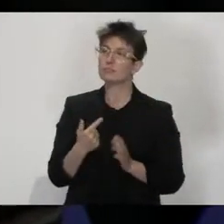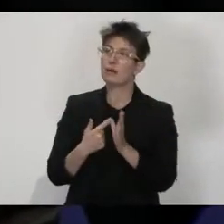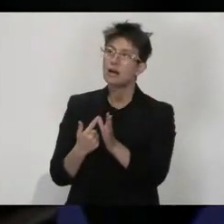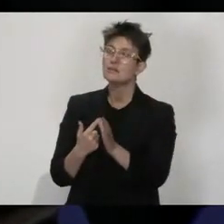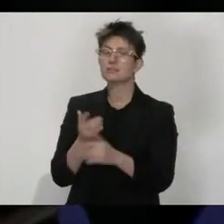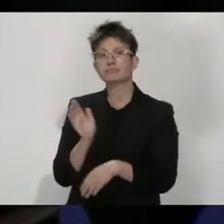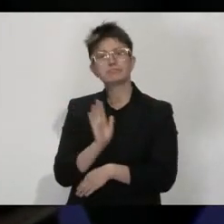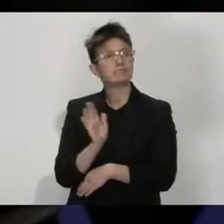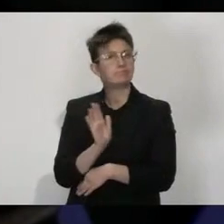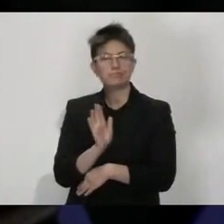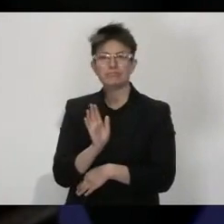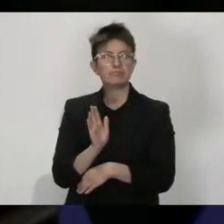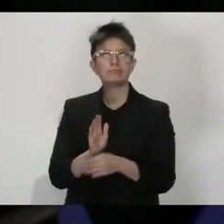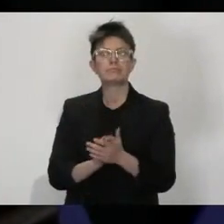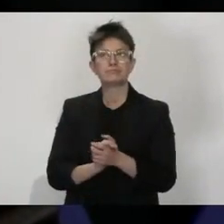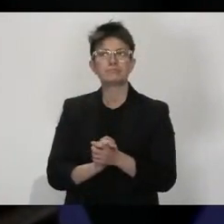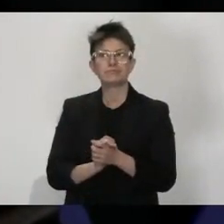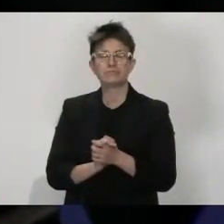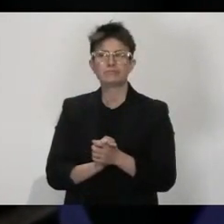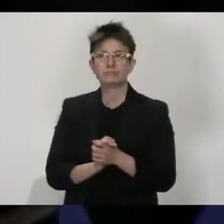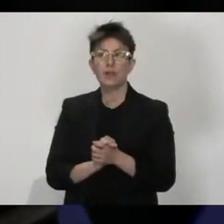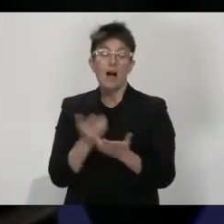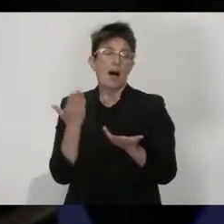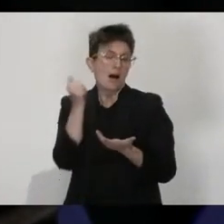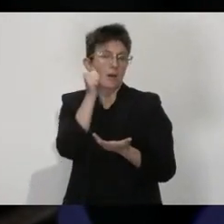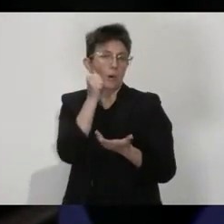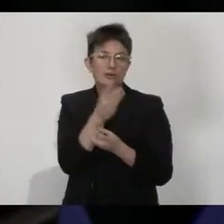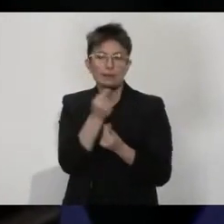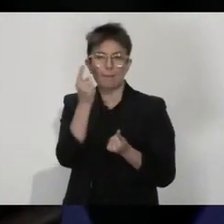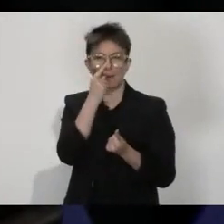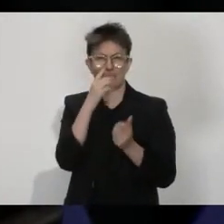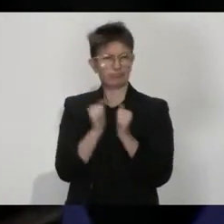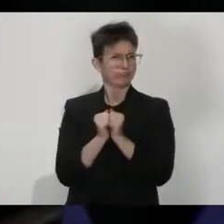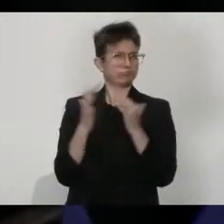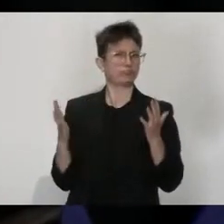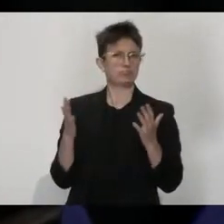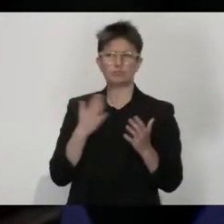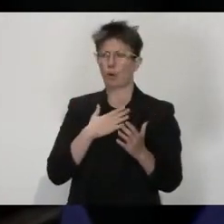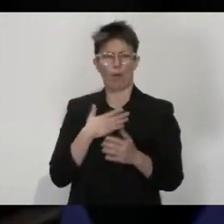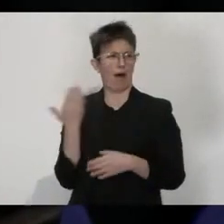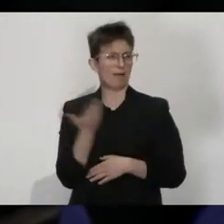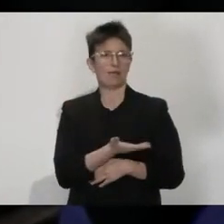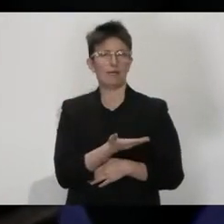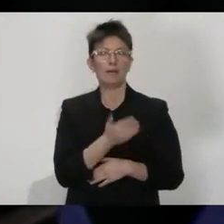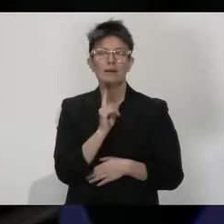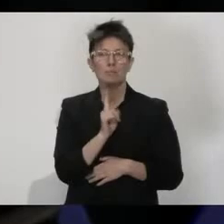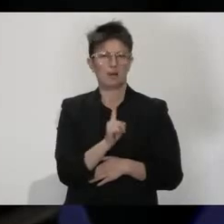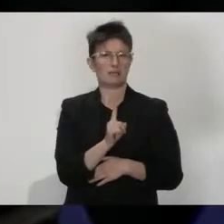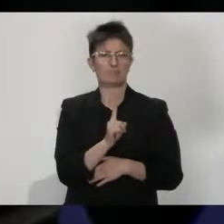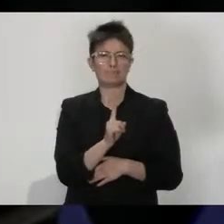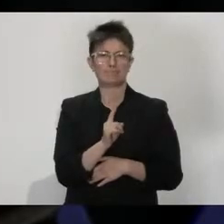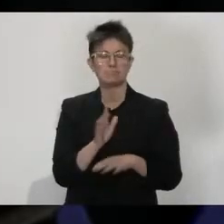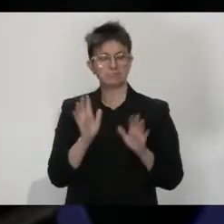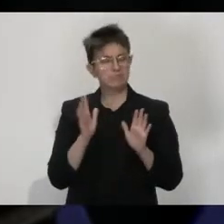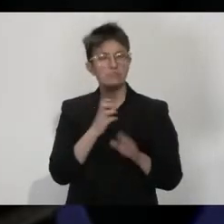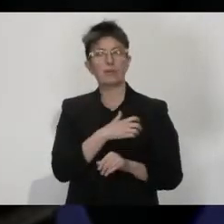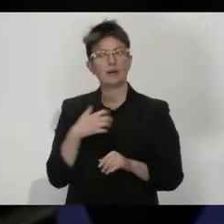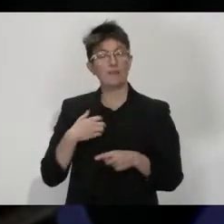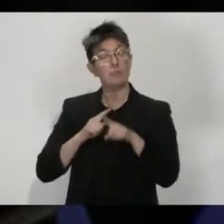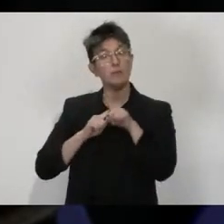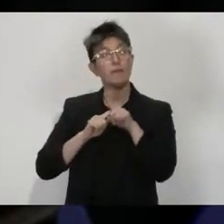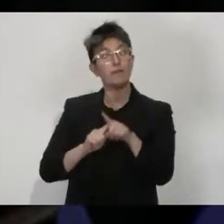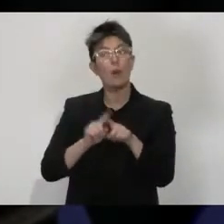people who perhaps don't like it or would rather the decision was changed. But I think the government's got to act in good faith